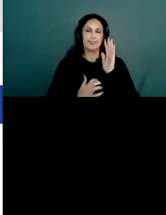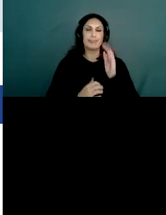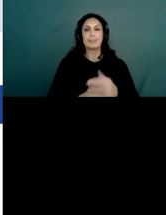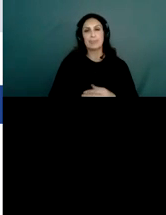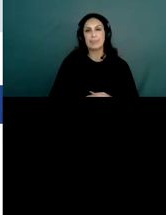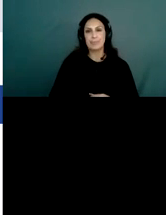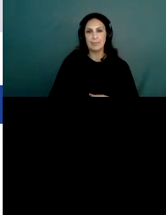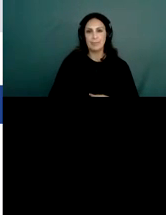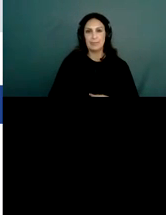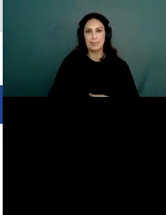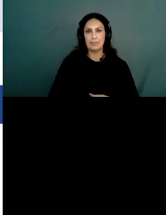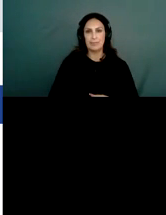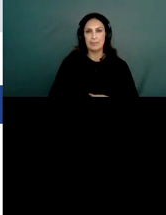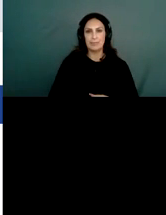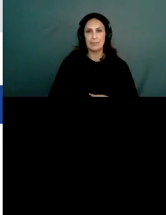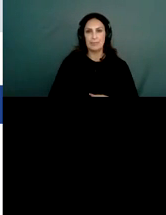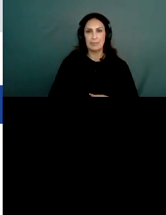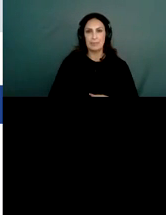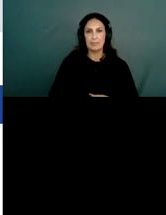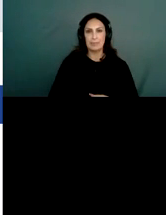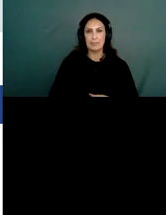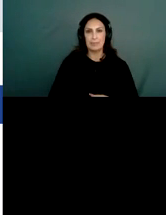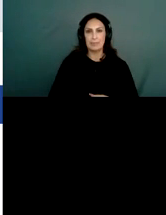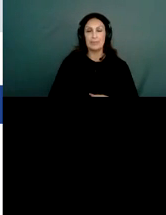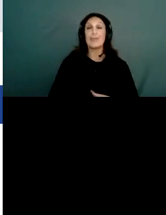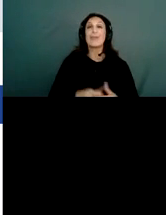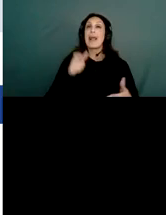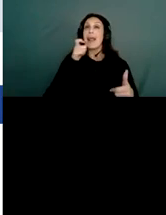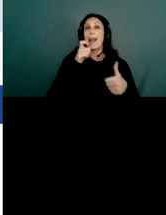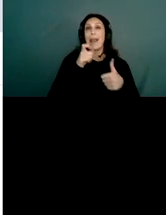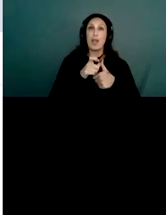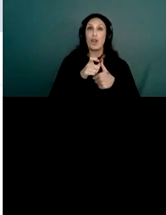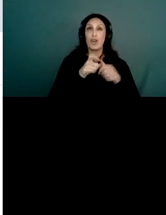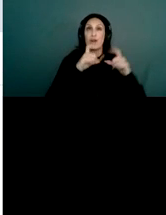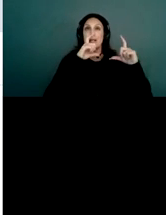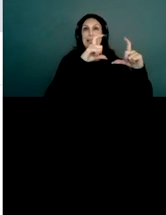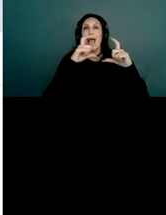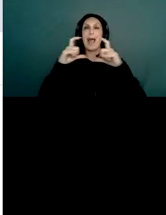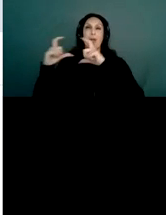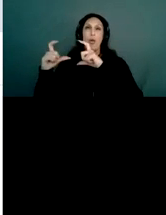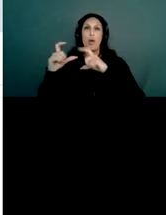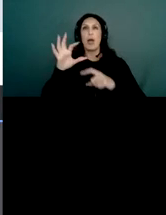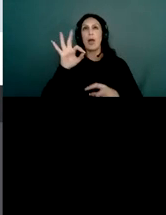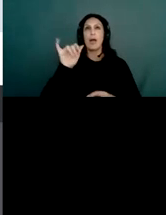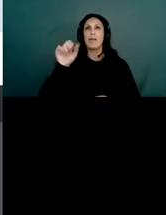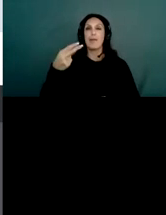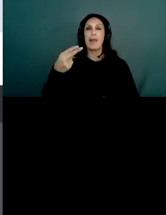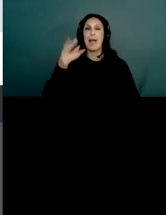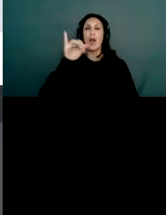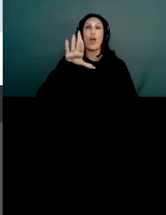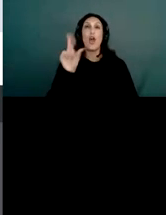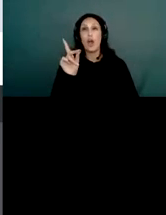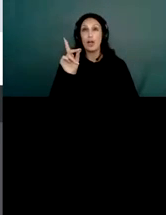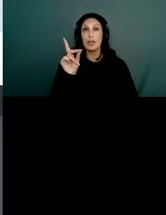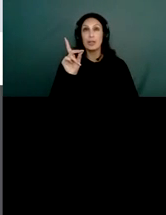Down here, there are letter tiles and flashcards. So if your students would like help in building words and they do not already